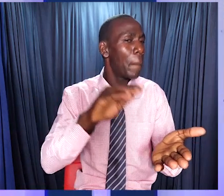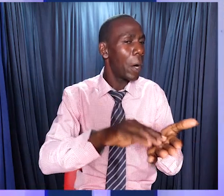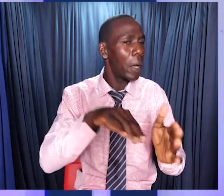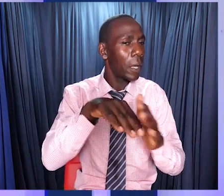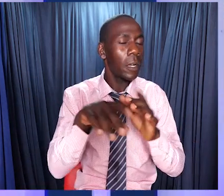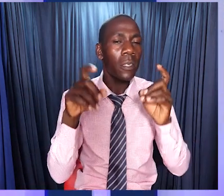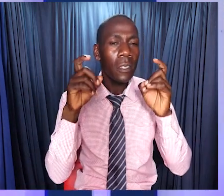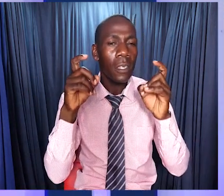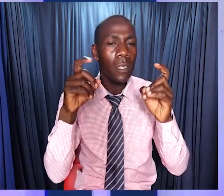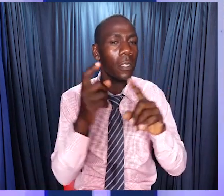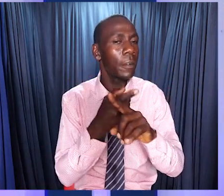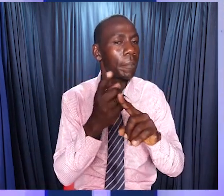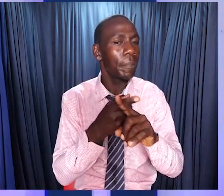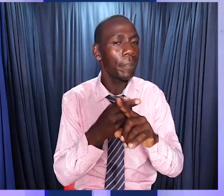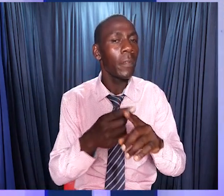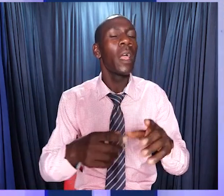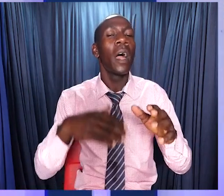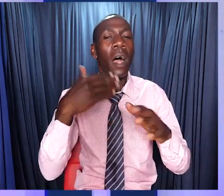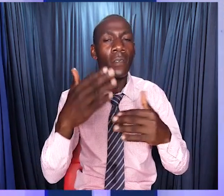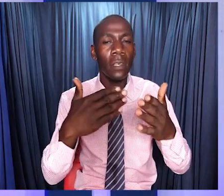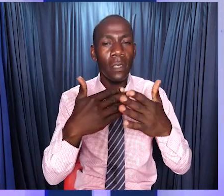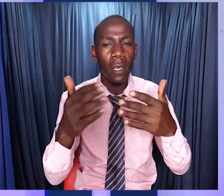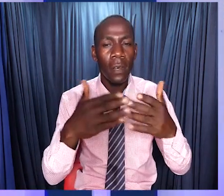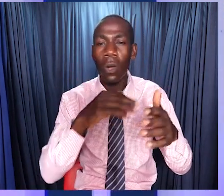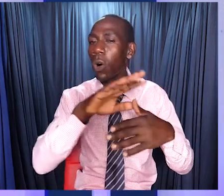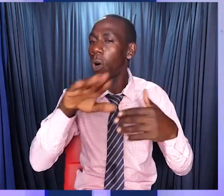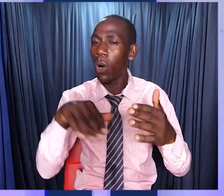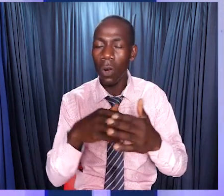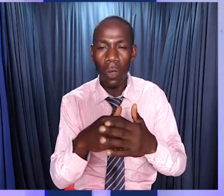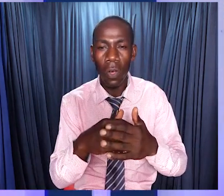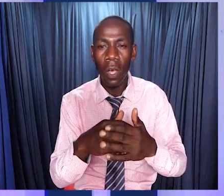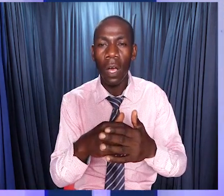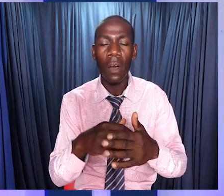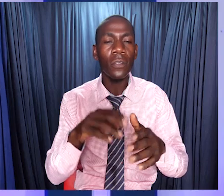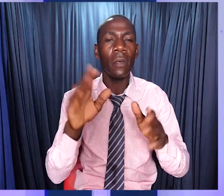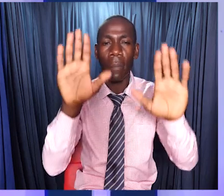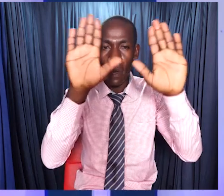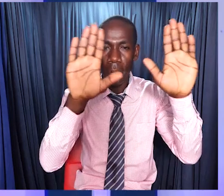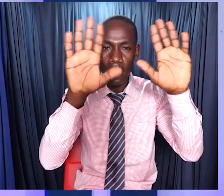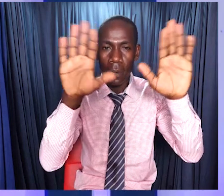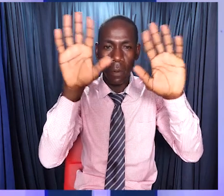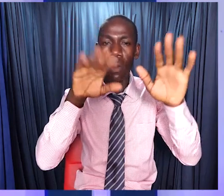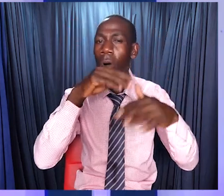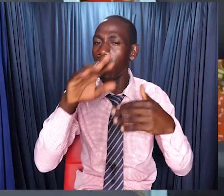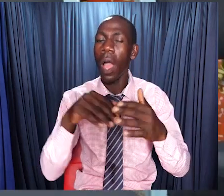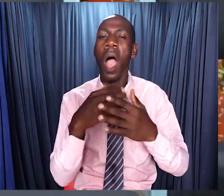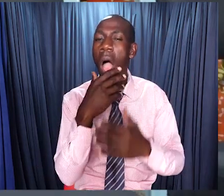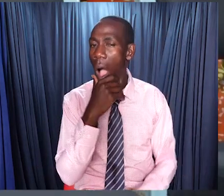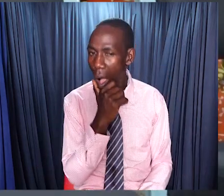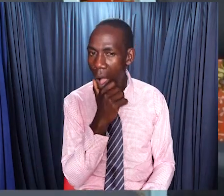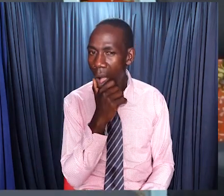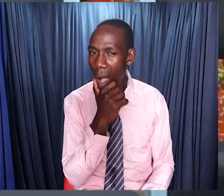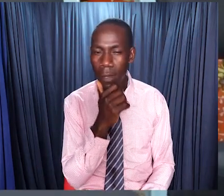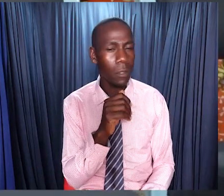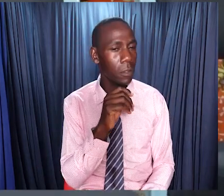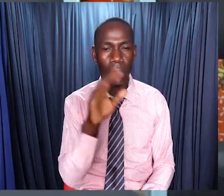They've gone back to all kind of sin. Baada ya ishara zote. After seeing all the signs. Baada ya miujiza yote. After all the miracles. Akashangaa. Right,